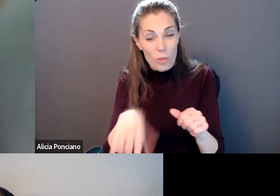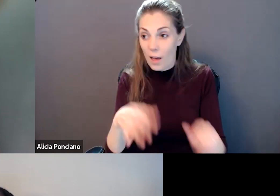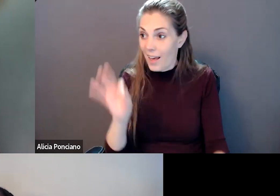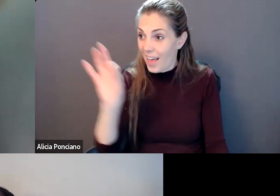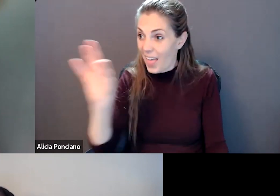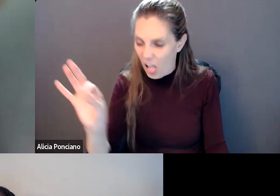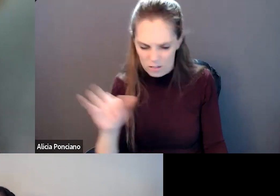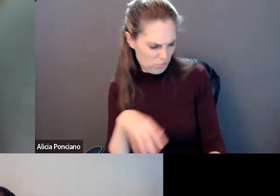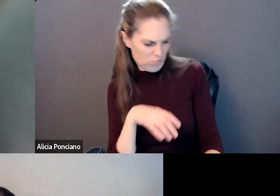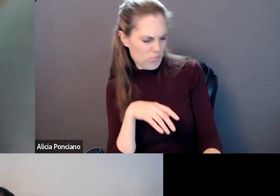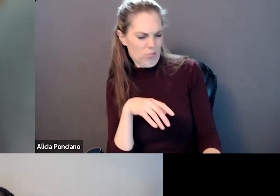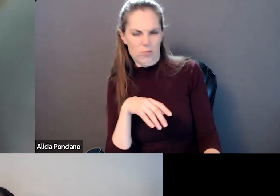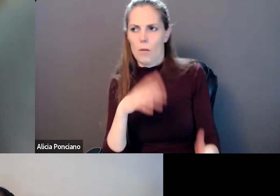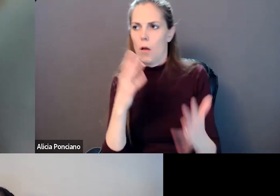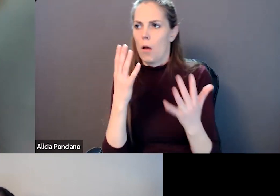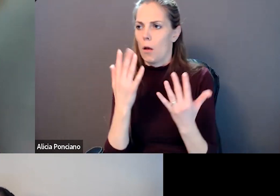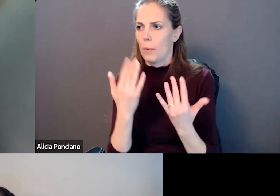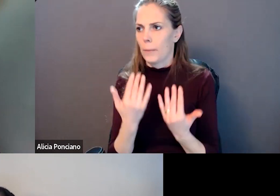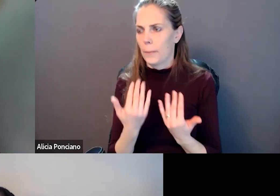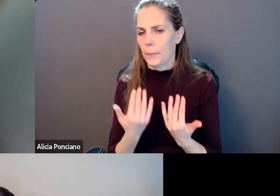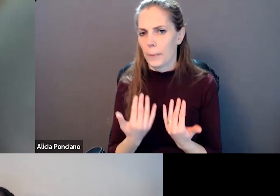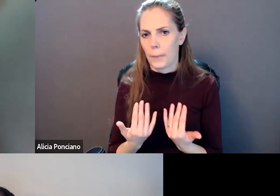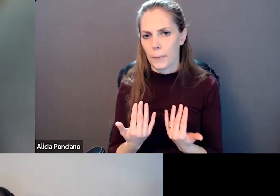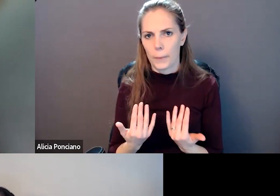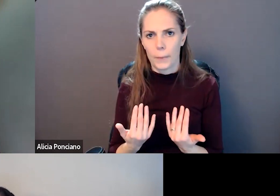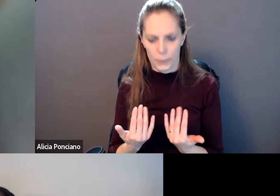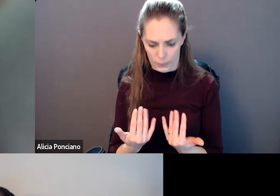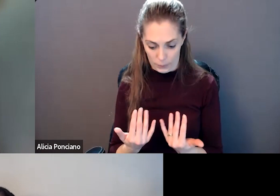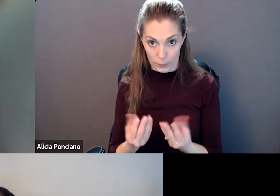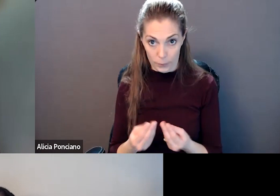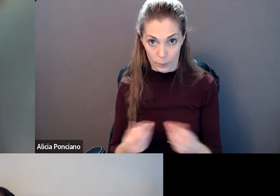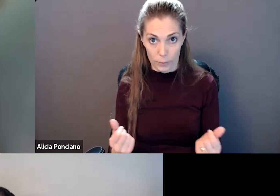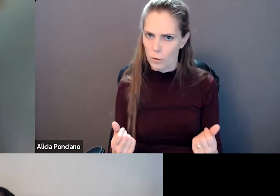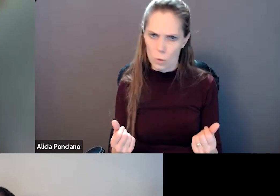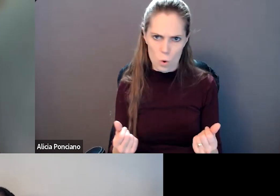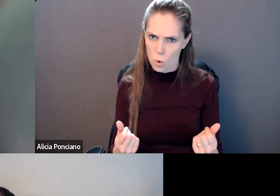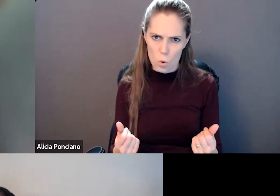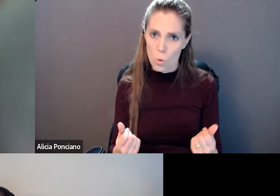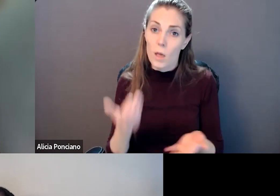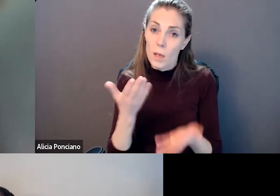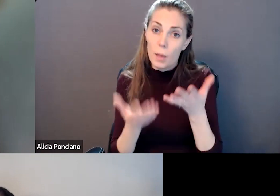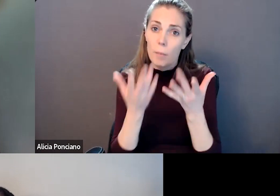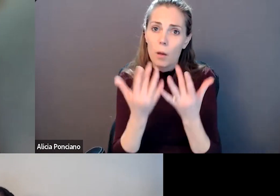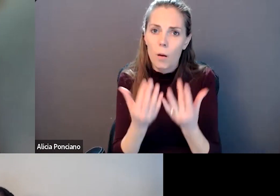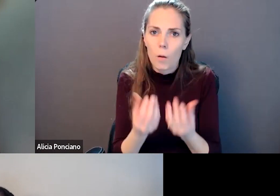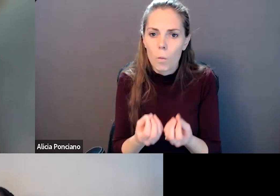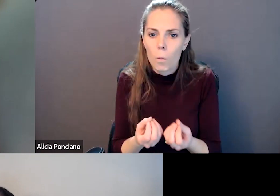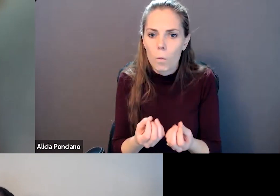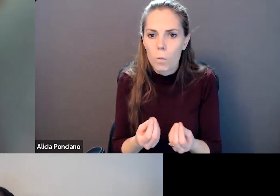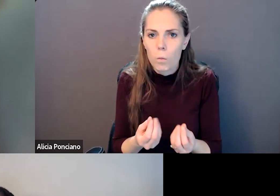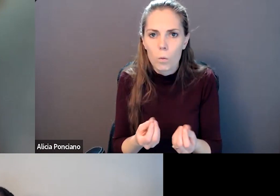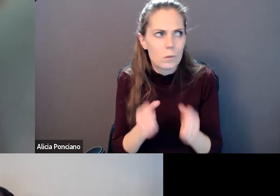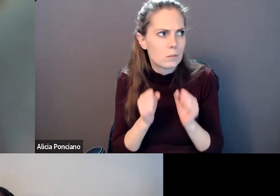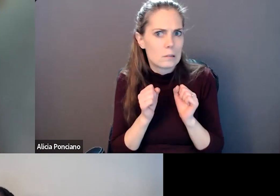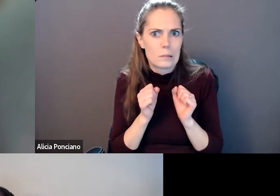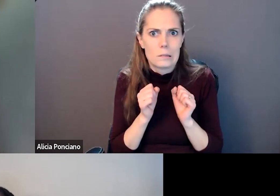go underground, it may get very small, and it may feel very cold, but it doesn't take much